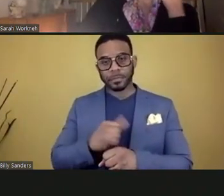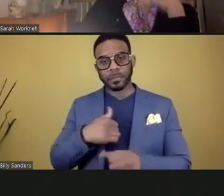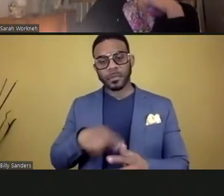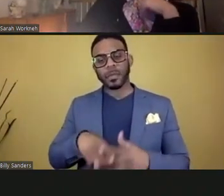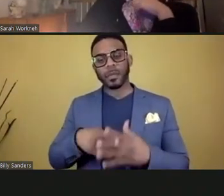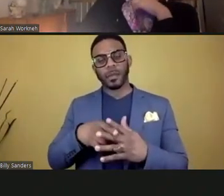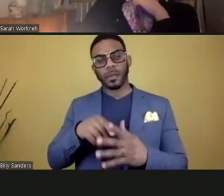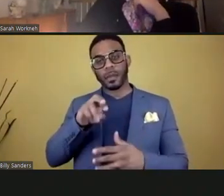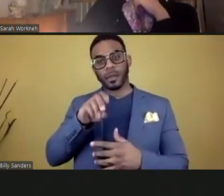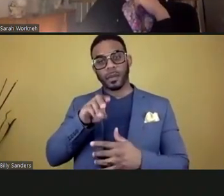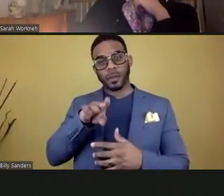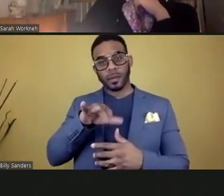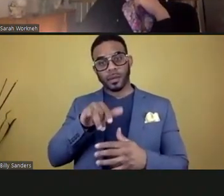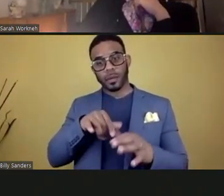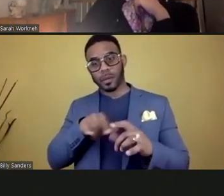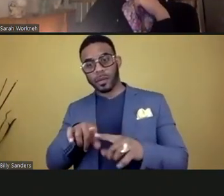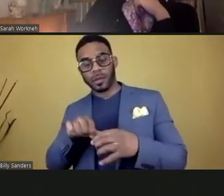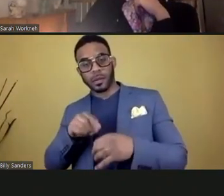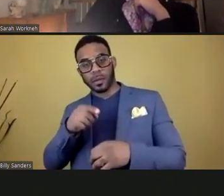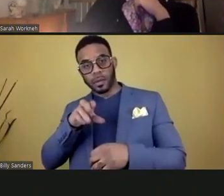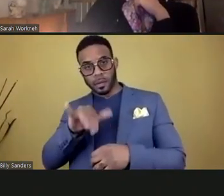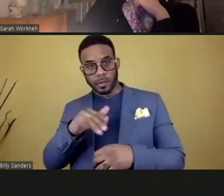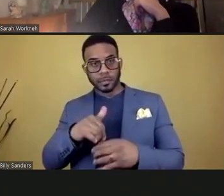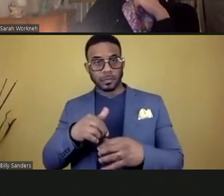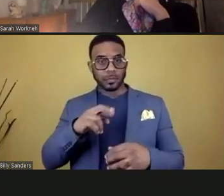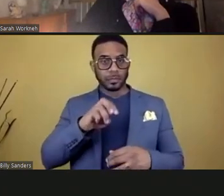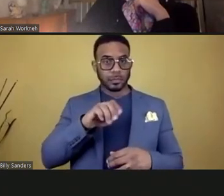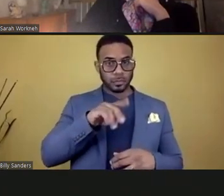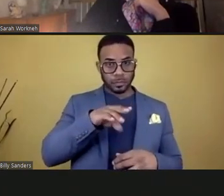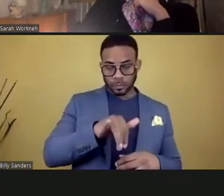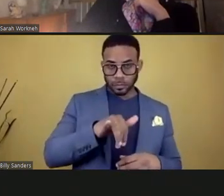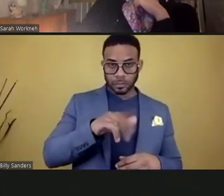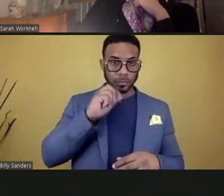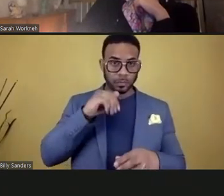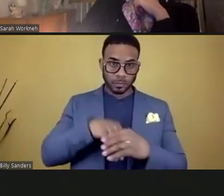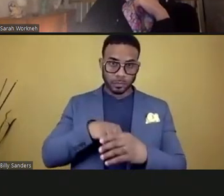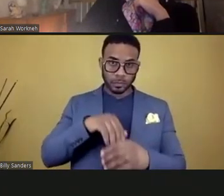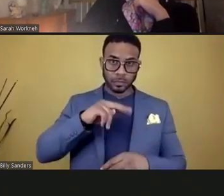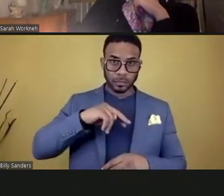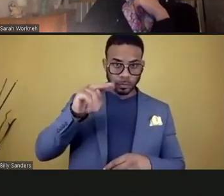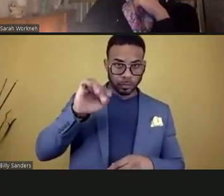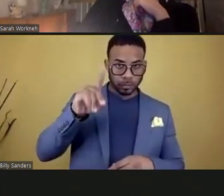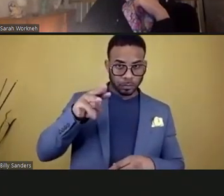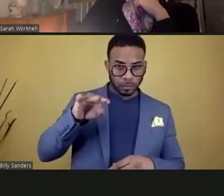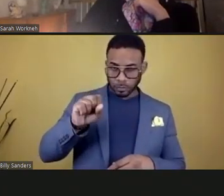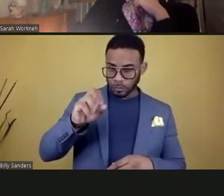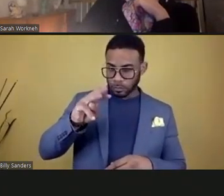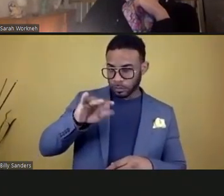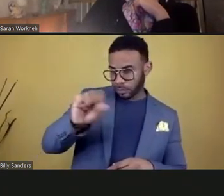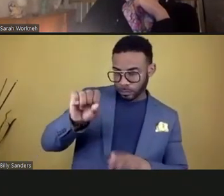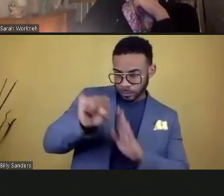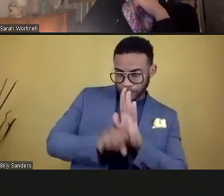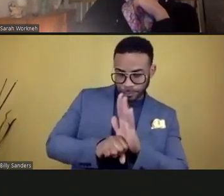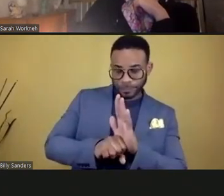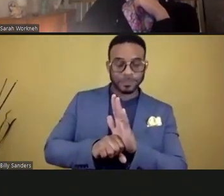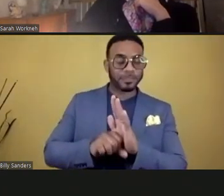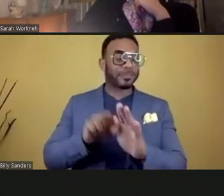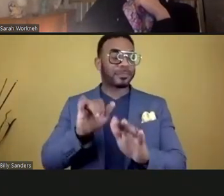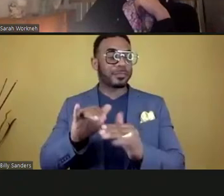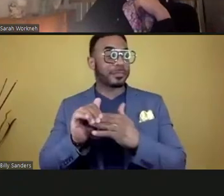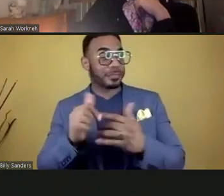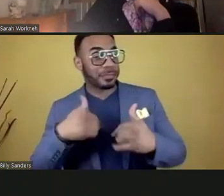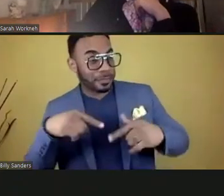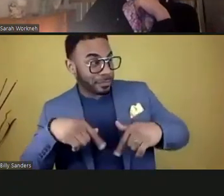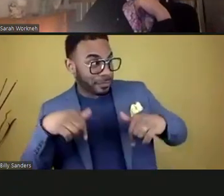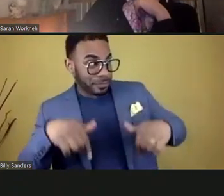a residency along with my gallery, and the residency was in North Adams, Massachusetts, which led me to